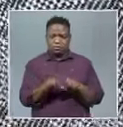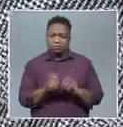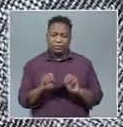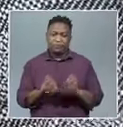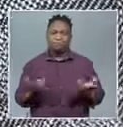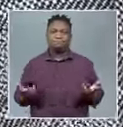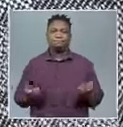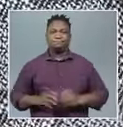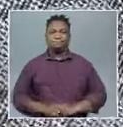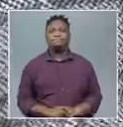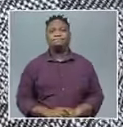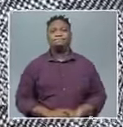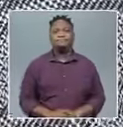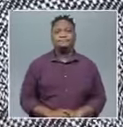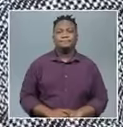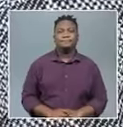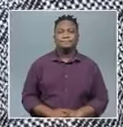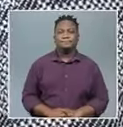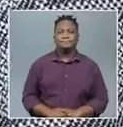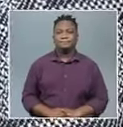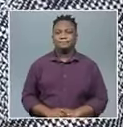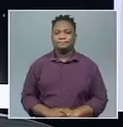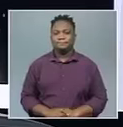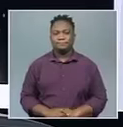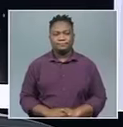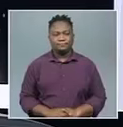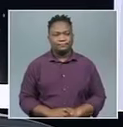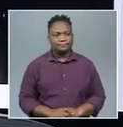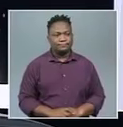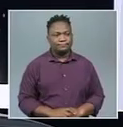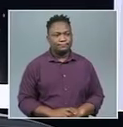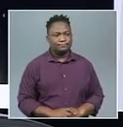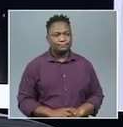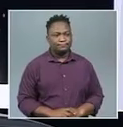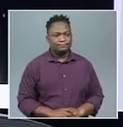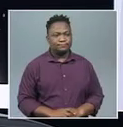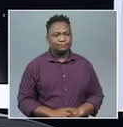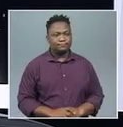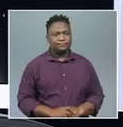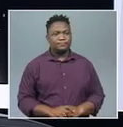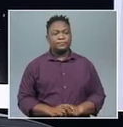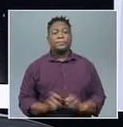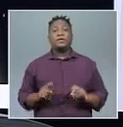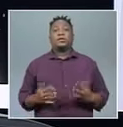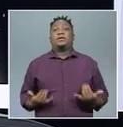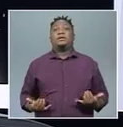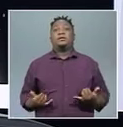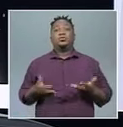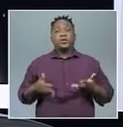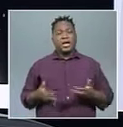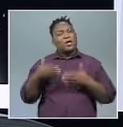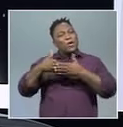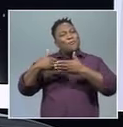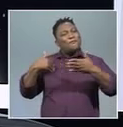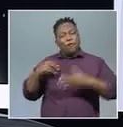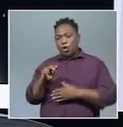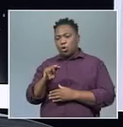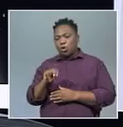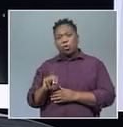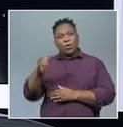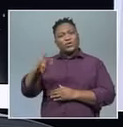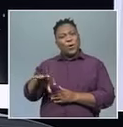Five, four. A court victory today for former Northwest